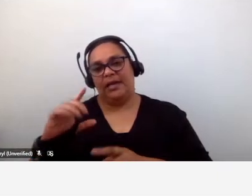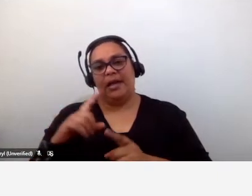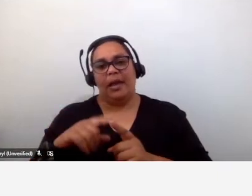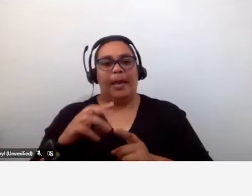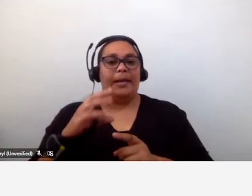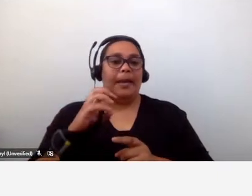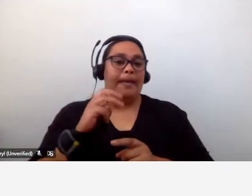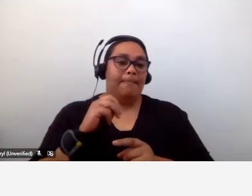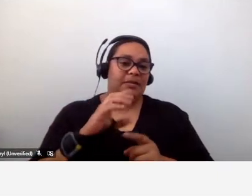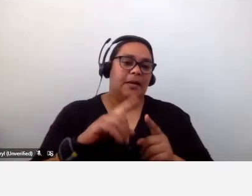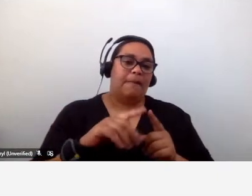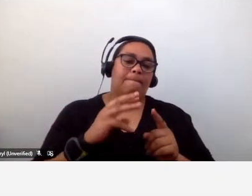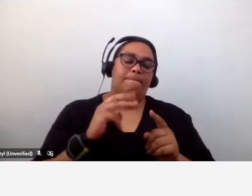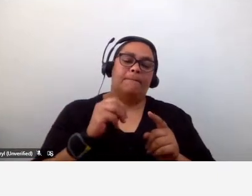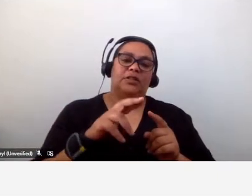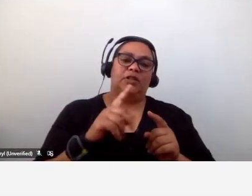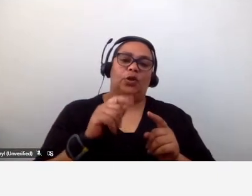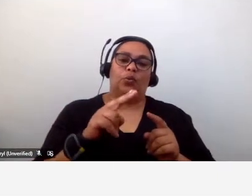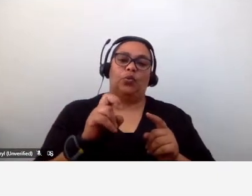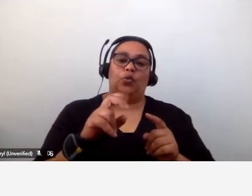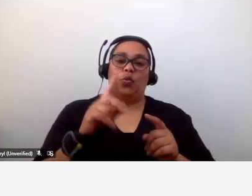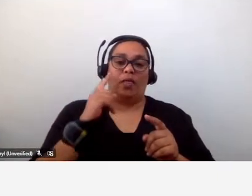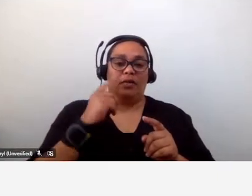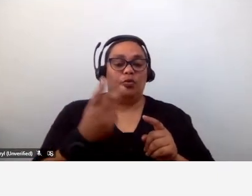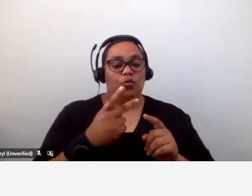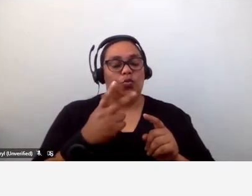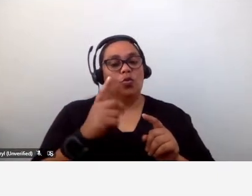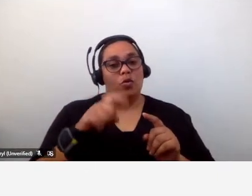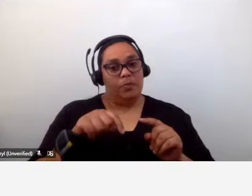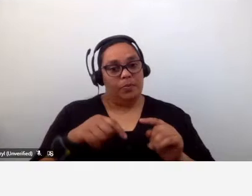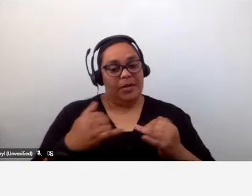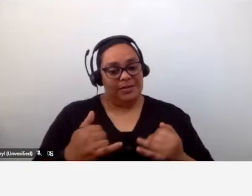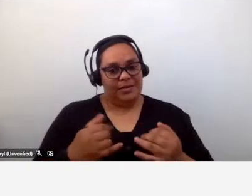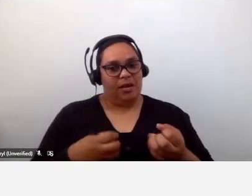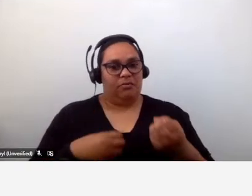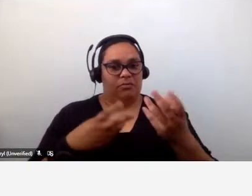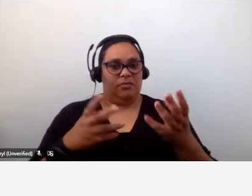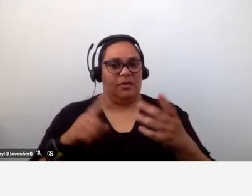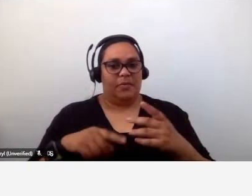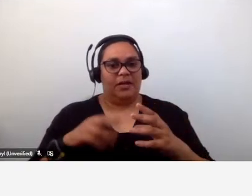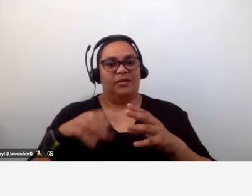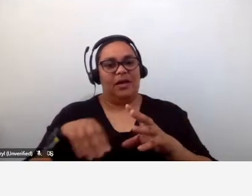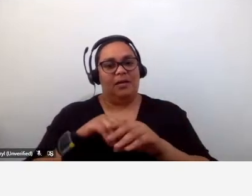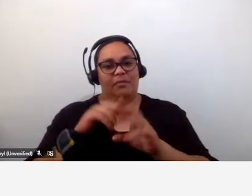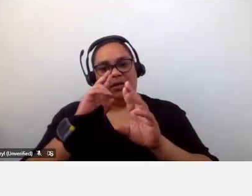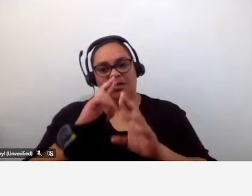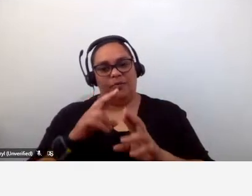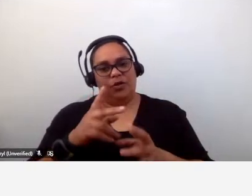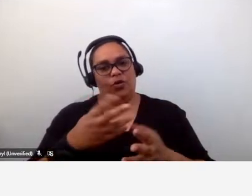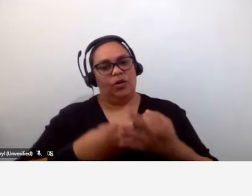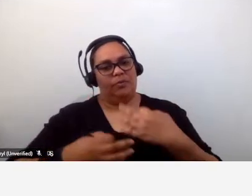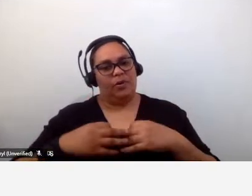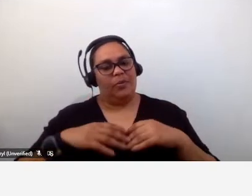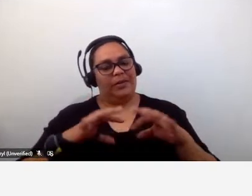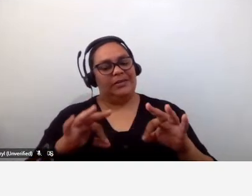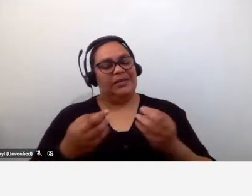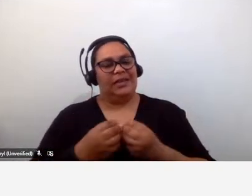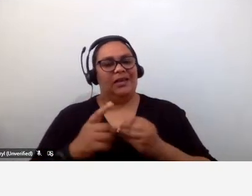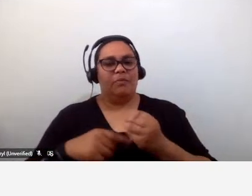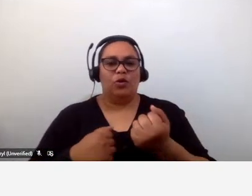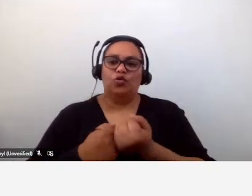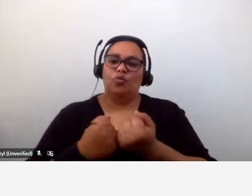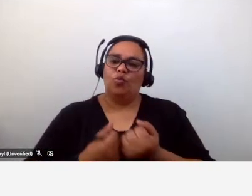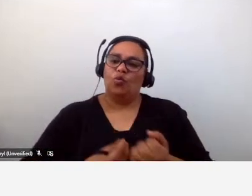Tutu? And I think the two of you perhaps may better account today in respect to that. So that this thing of supporting